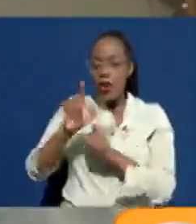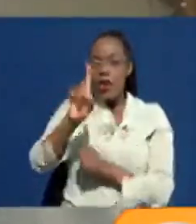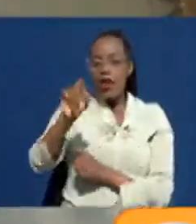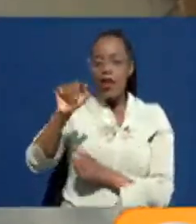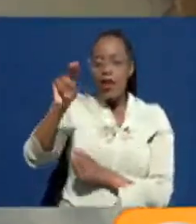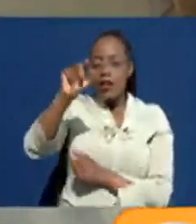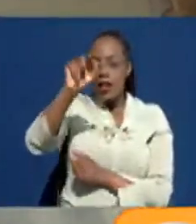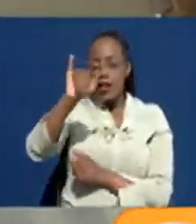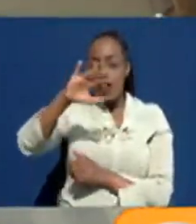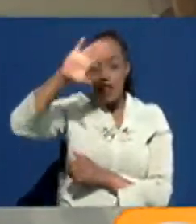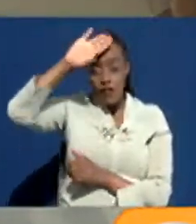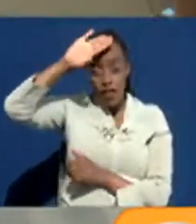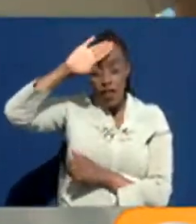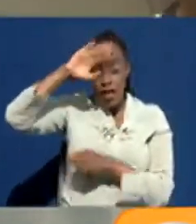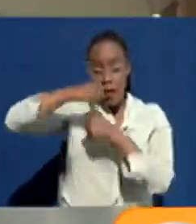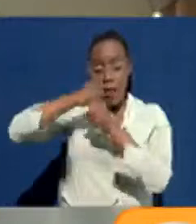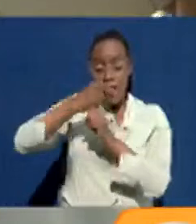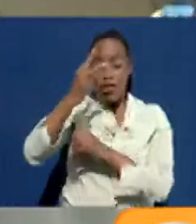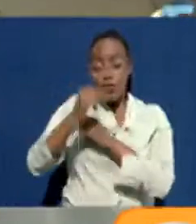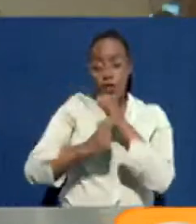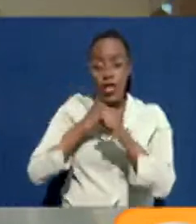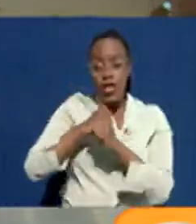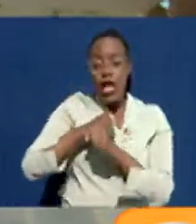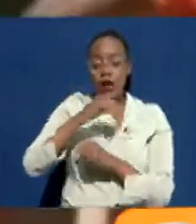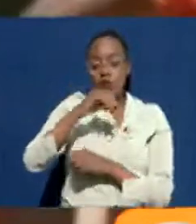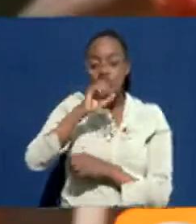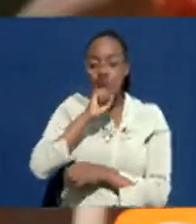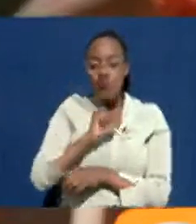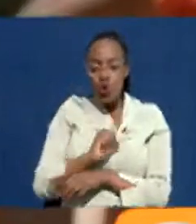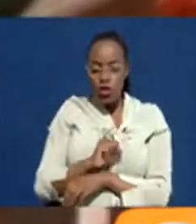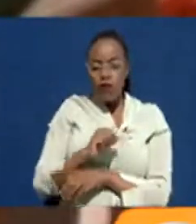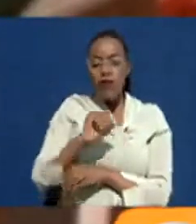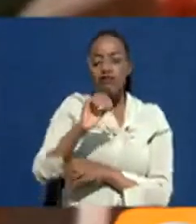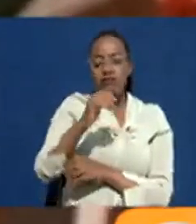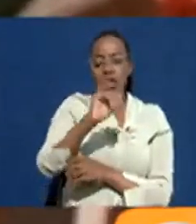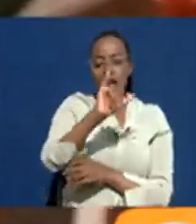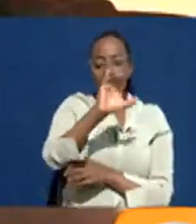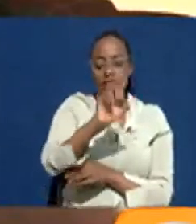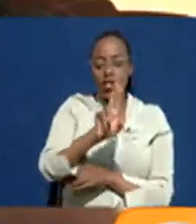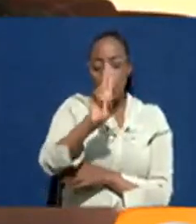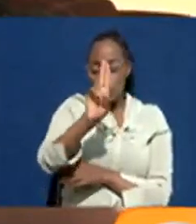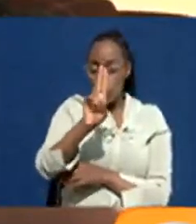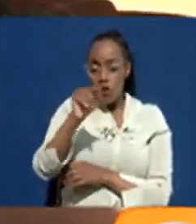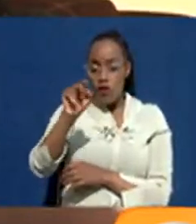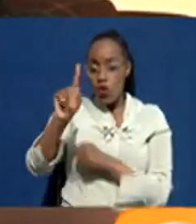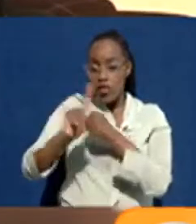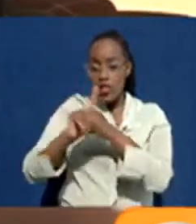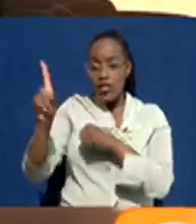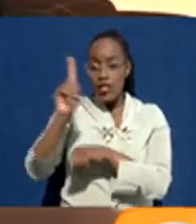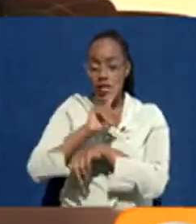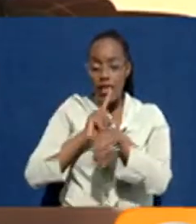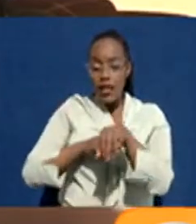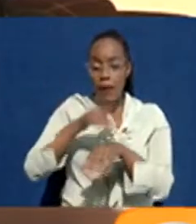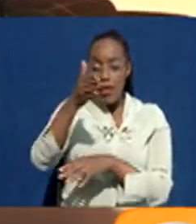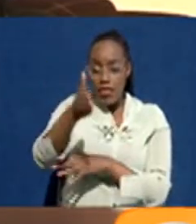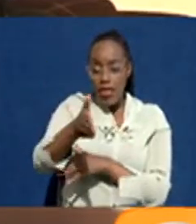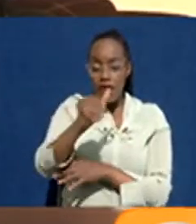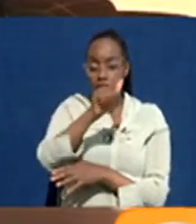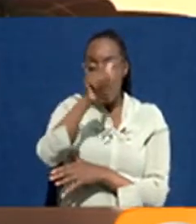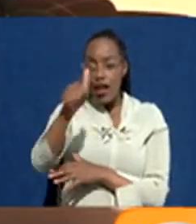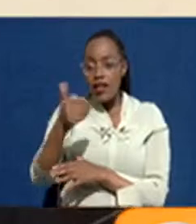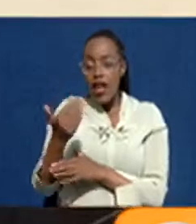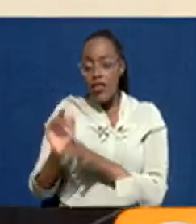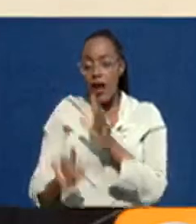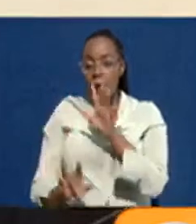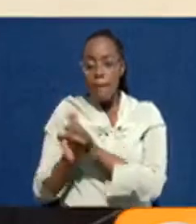fever sent the two-year-old to an ICU ward for 6 days. While there, yet another